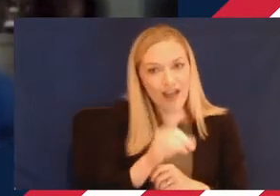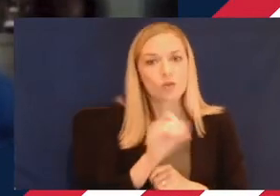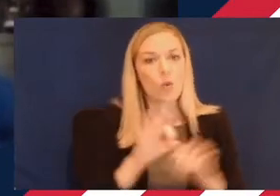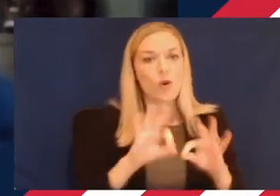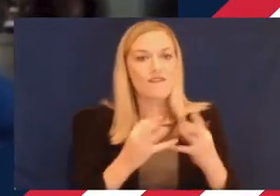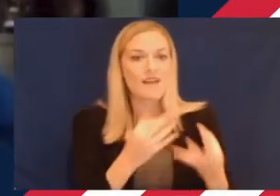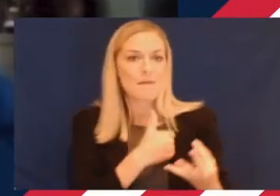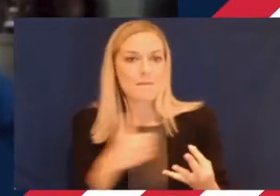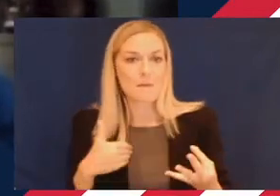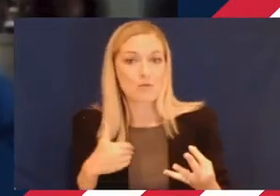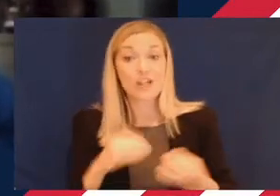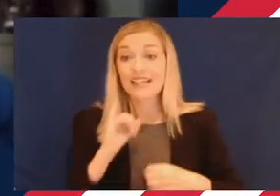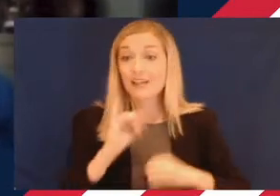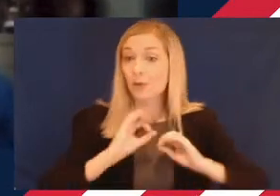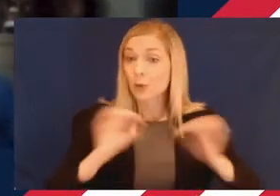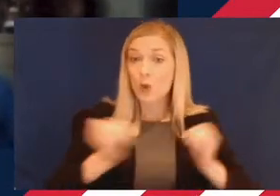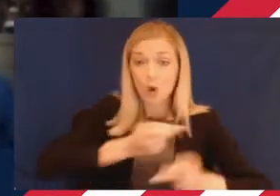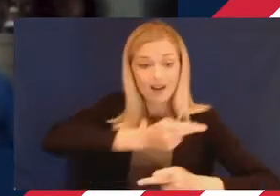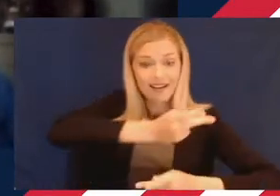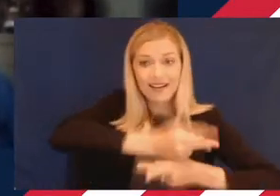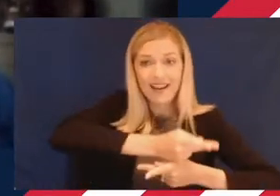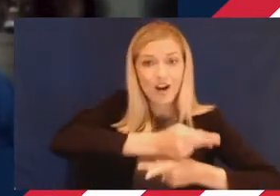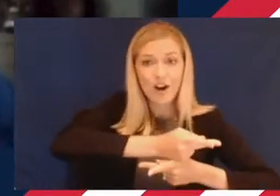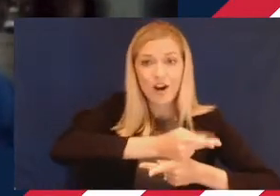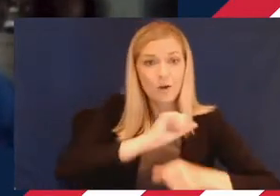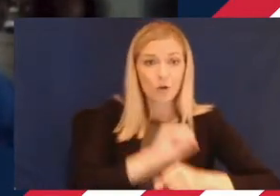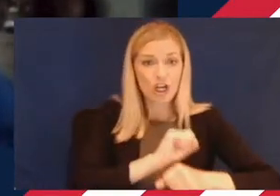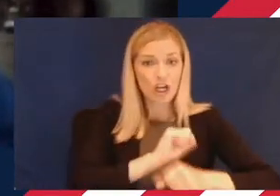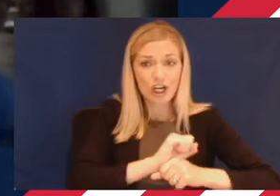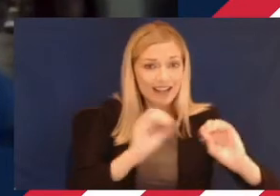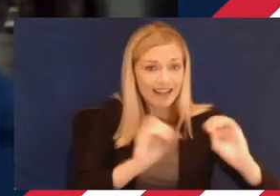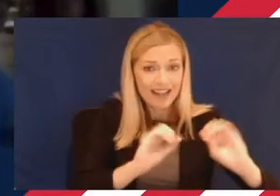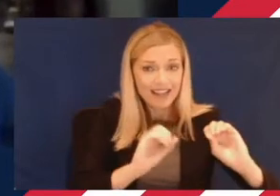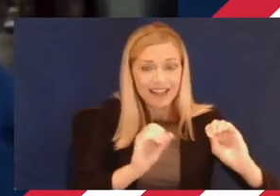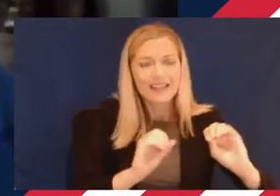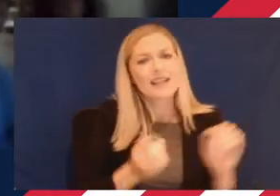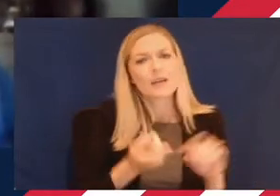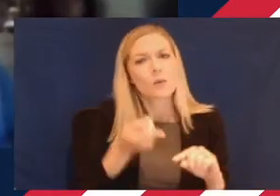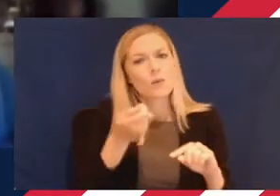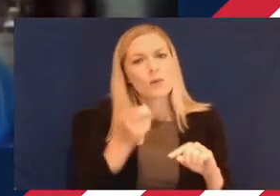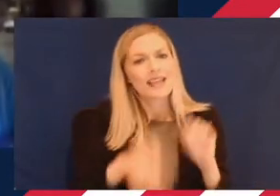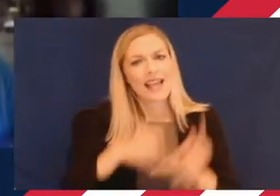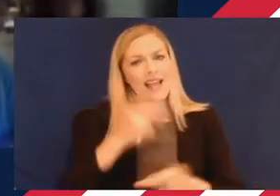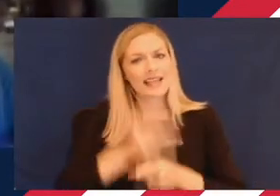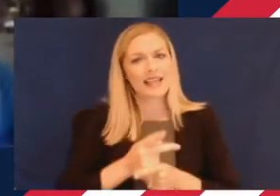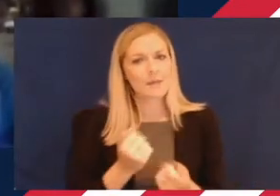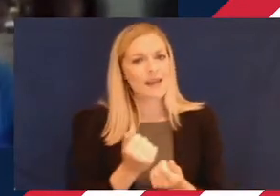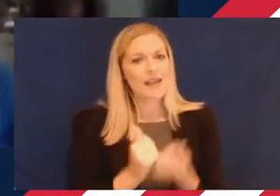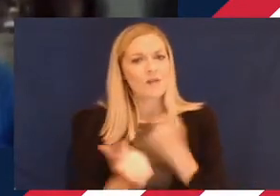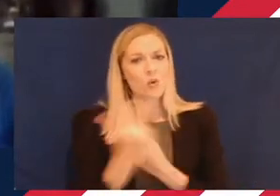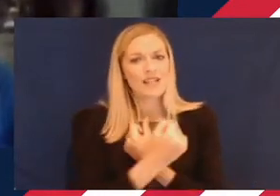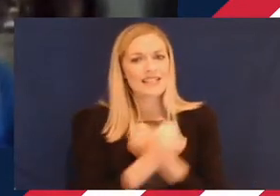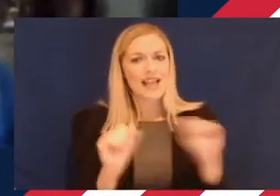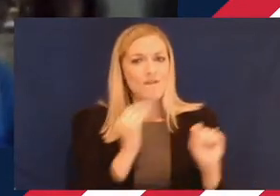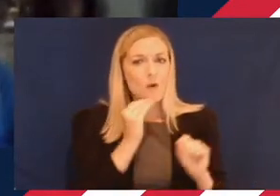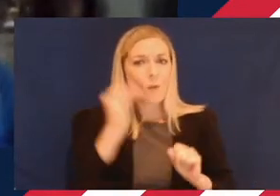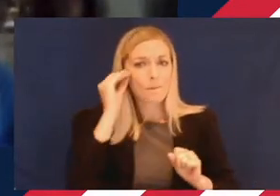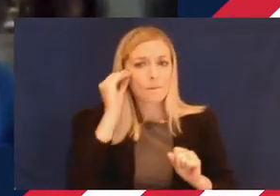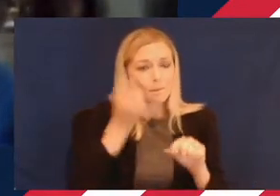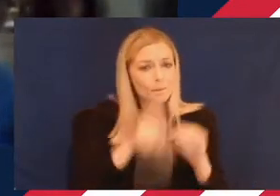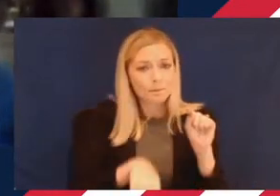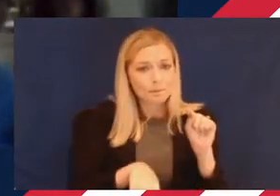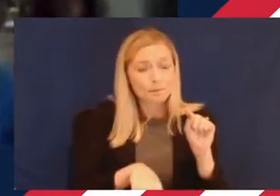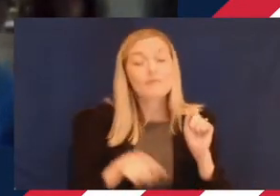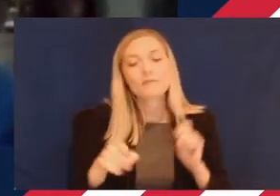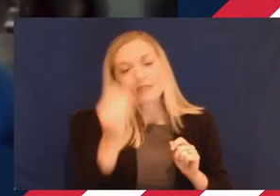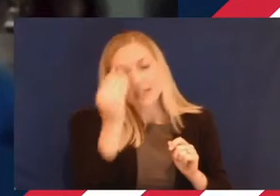our families safe at home from COVID and future pandemics. As we know, the majority of those who have died are